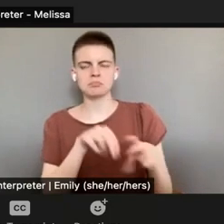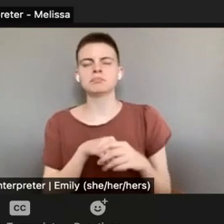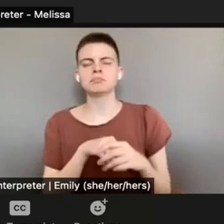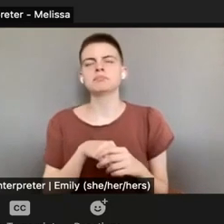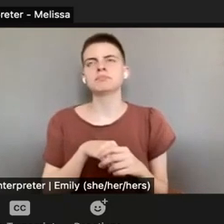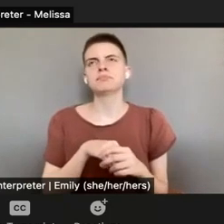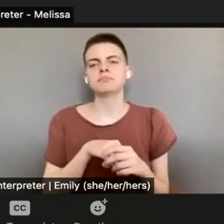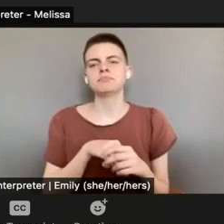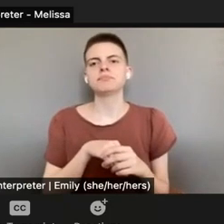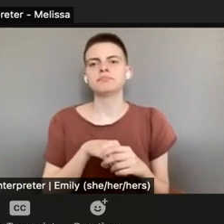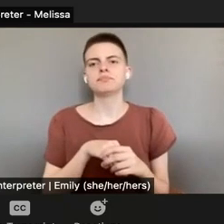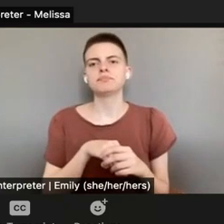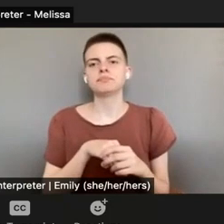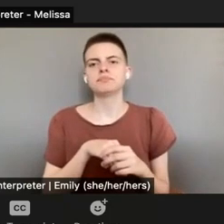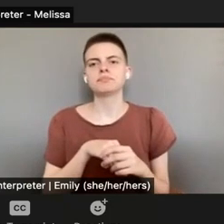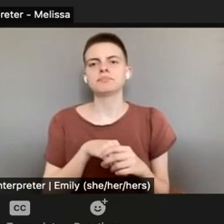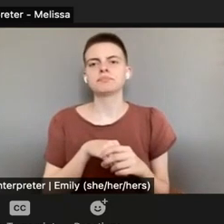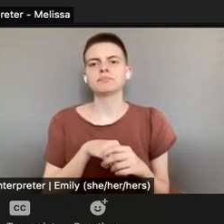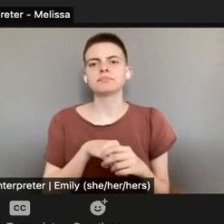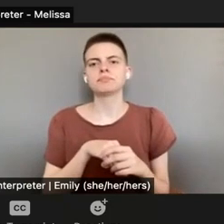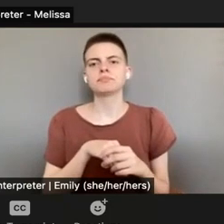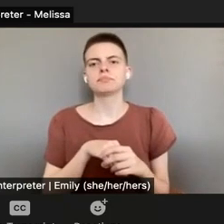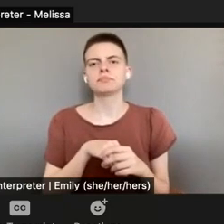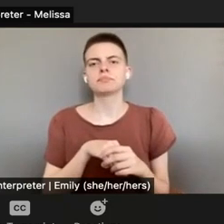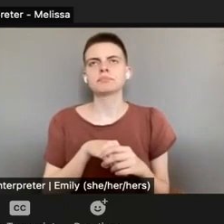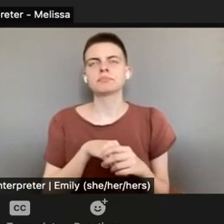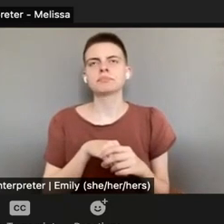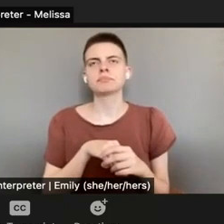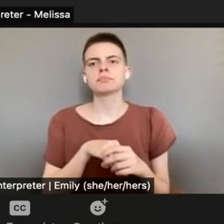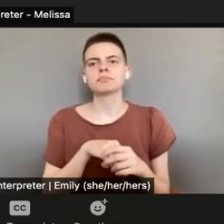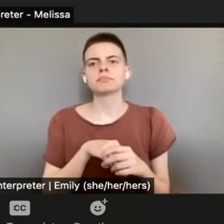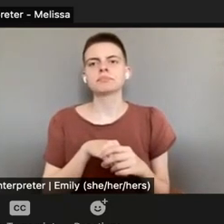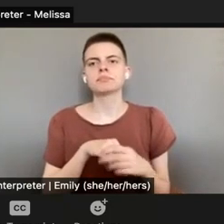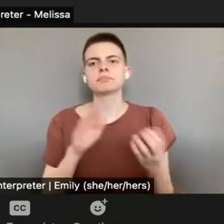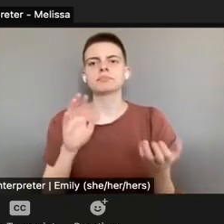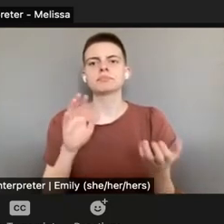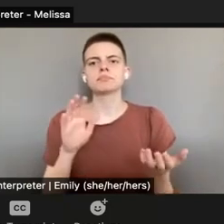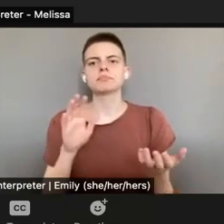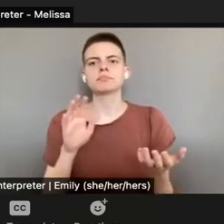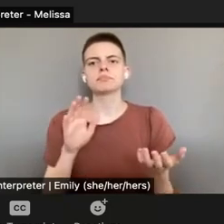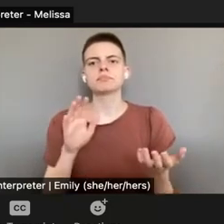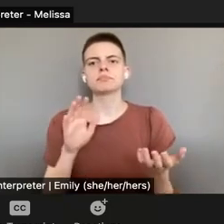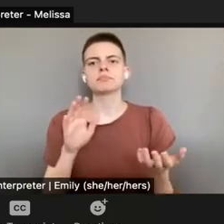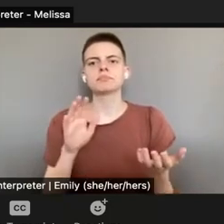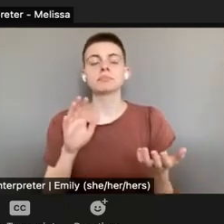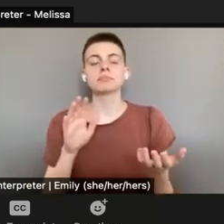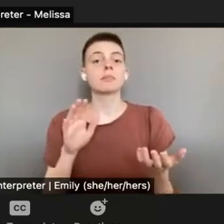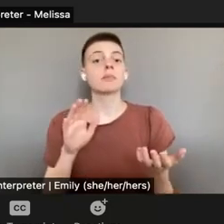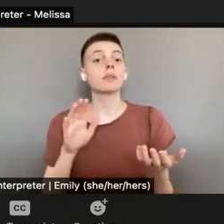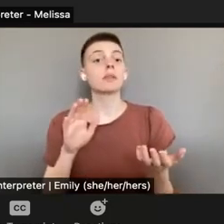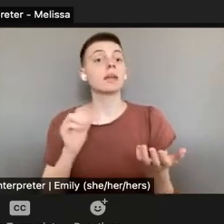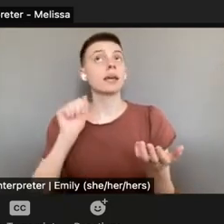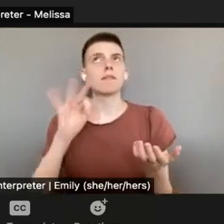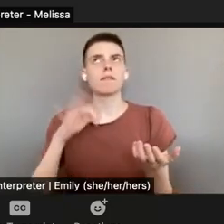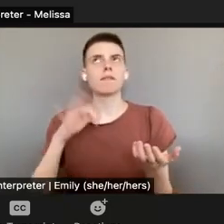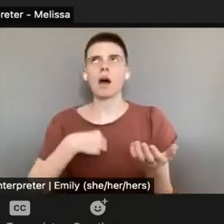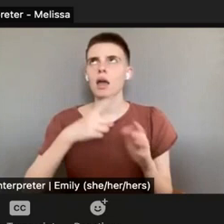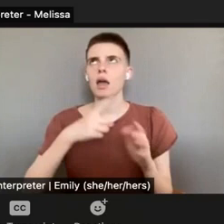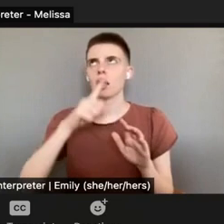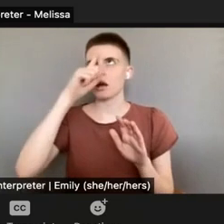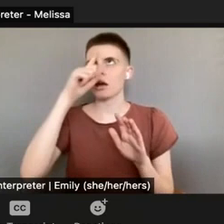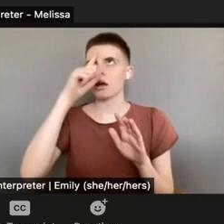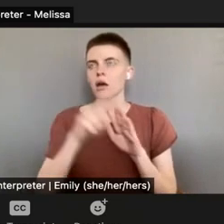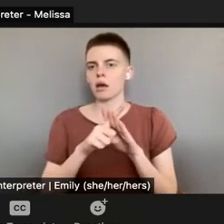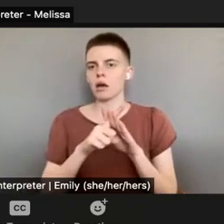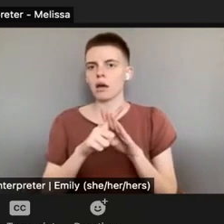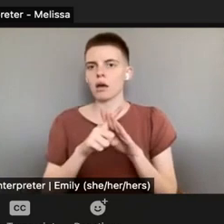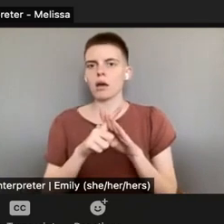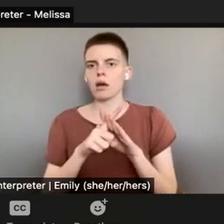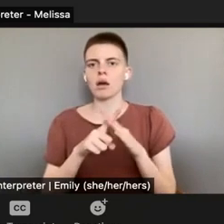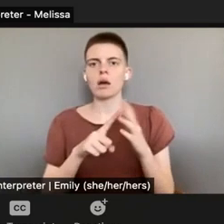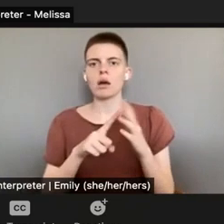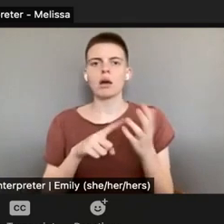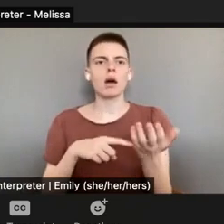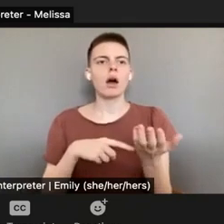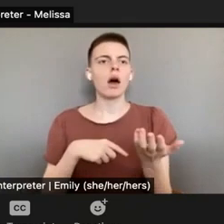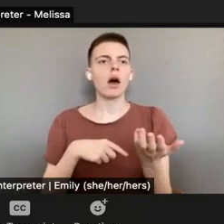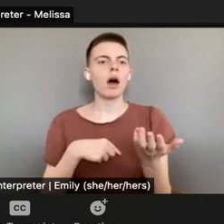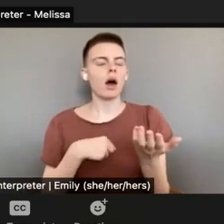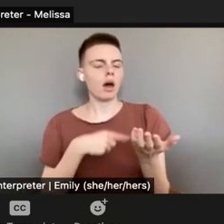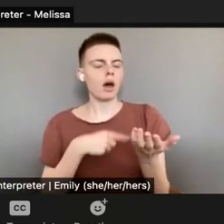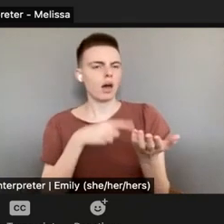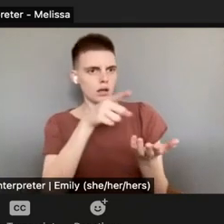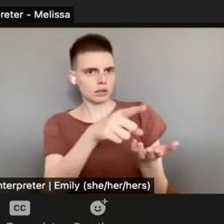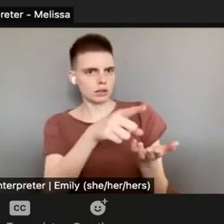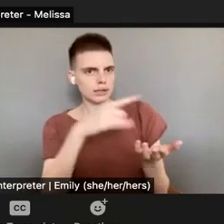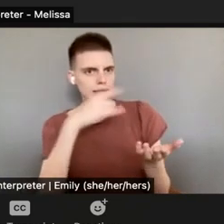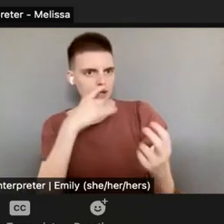this parallel thought here in this space, and there's a child in here, and there's neonatal follow-up going on out in the